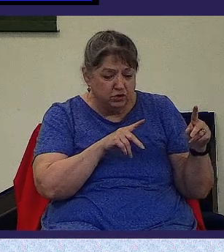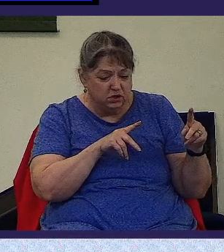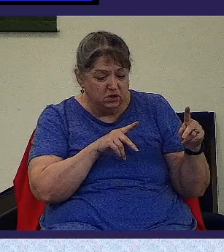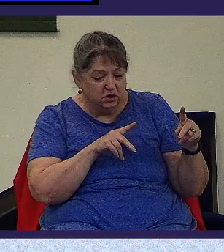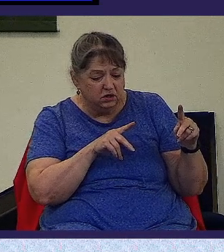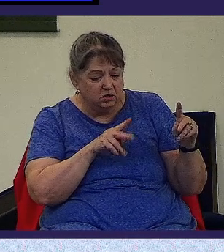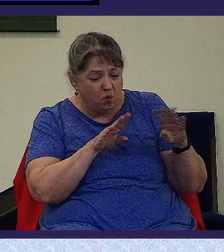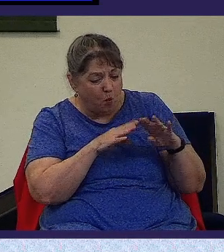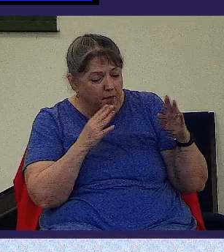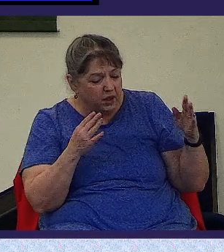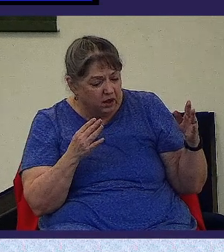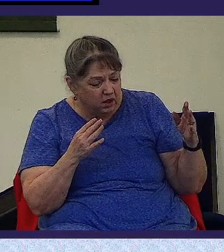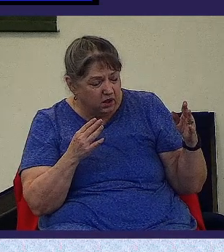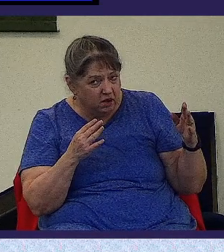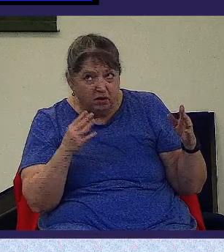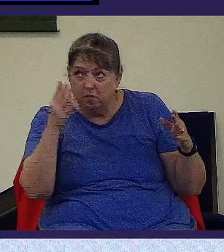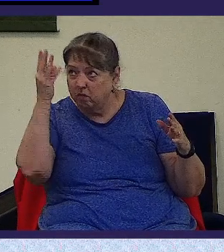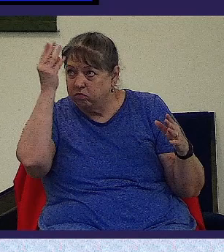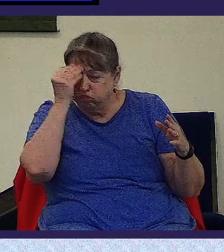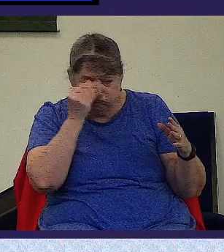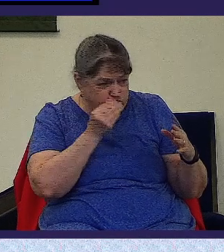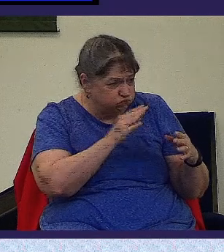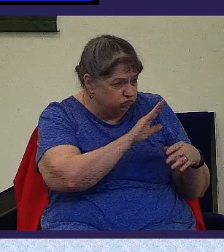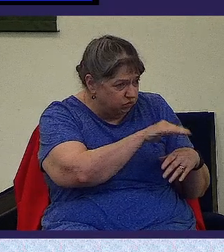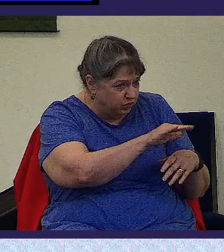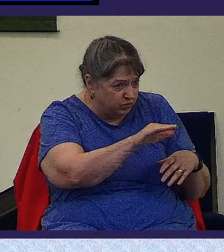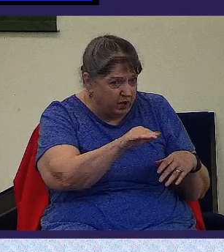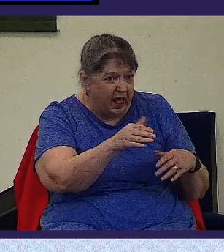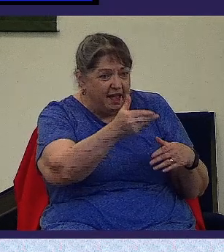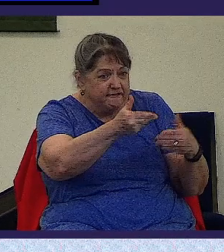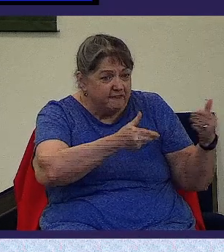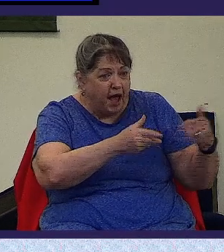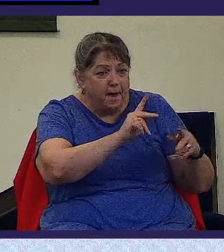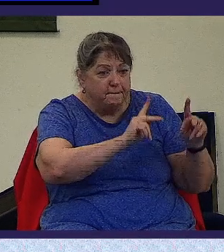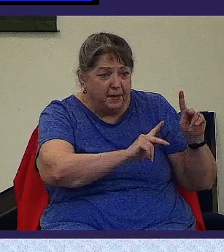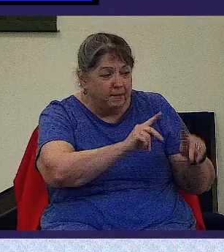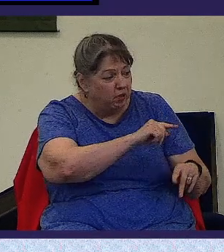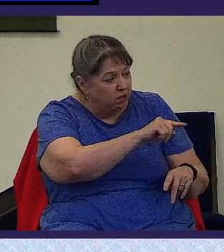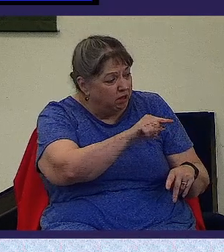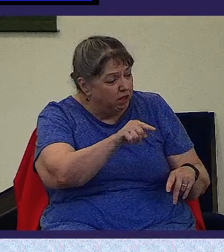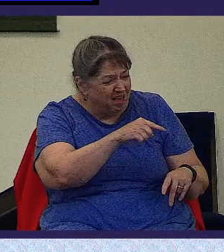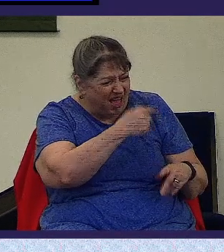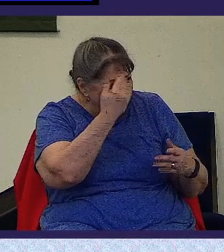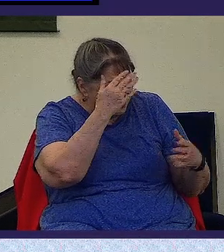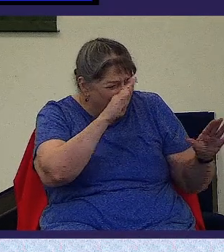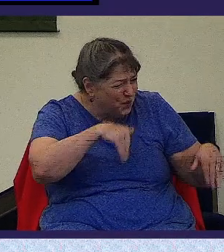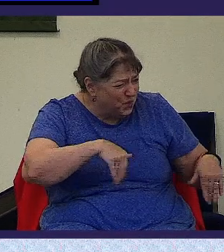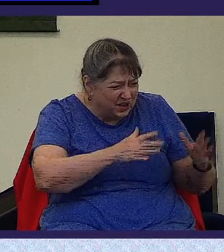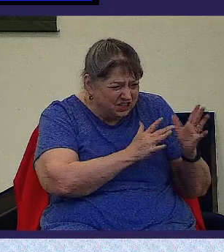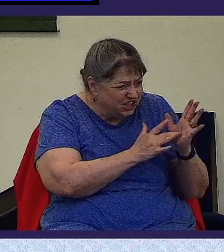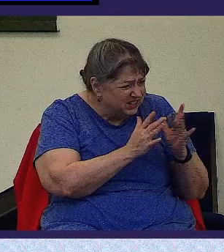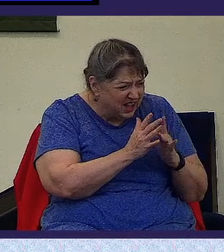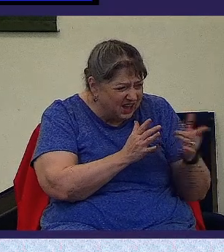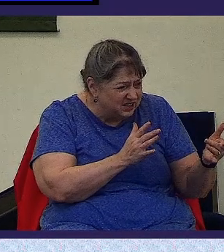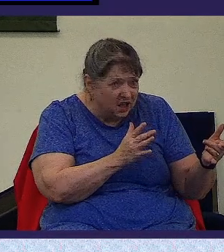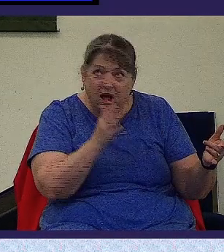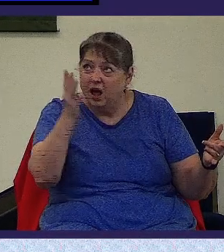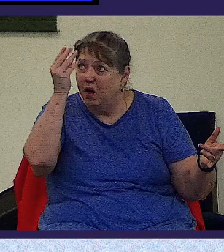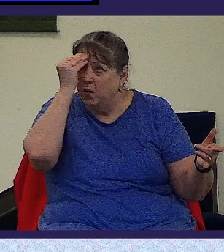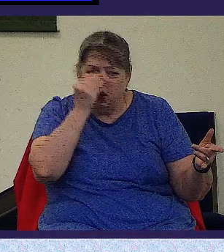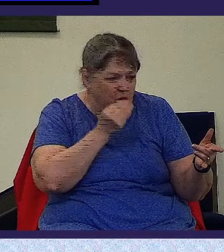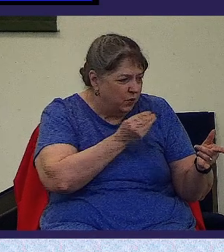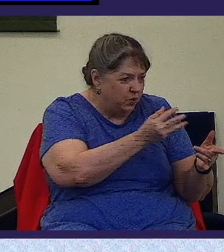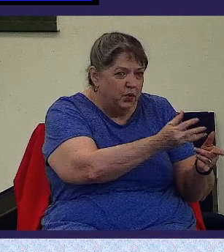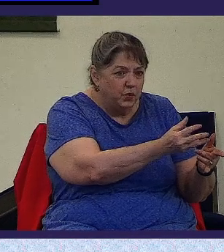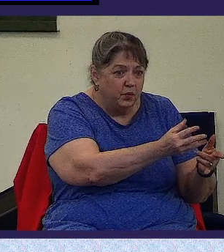continue to pray for that we need to invite people we need to let people know that amidst all that is going on in our world all that is going on